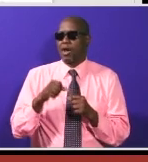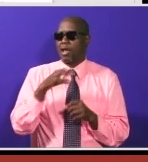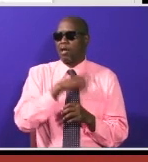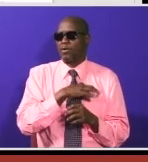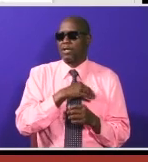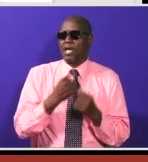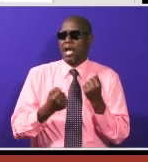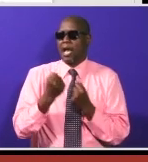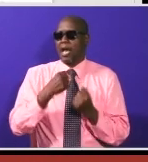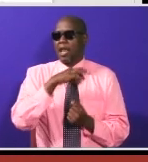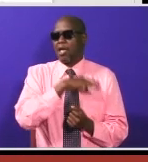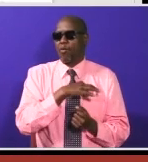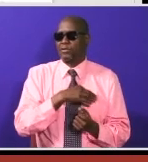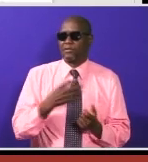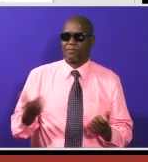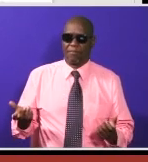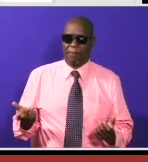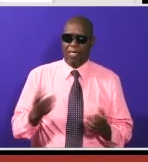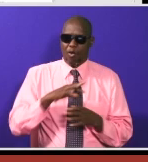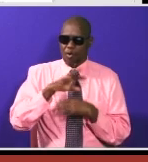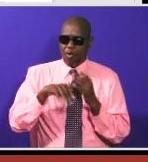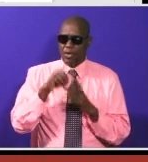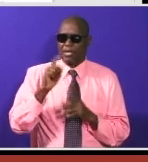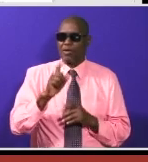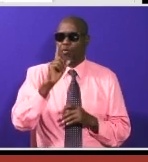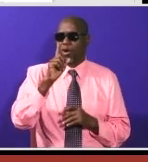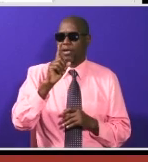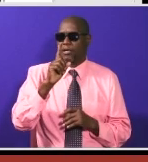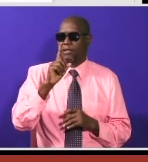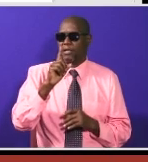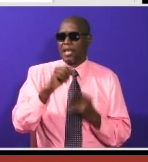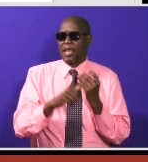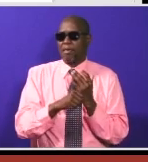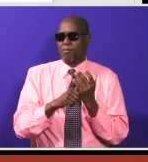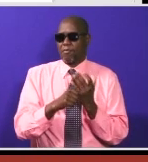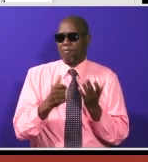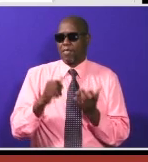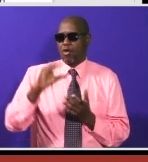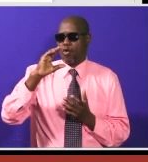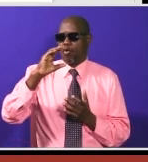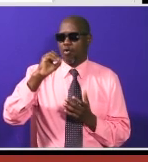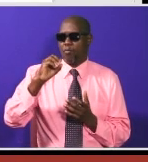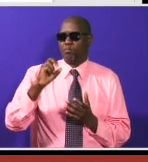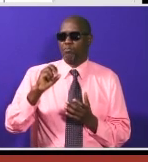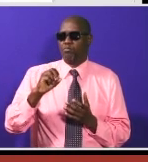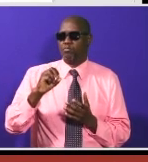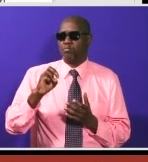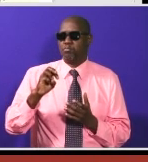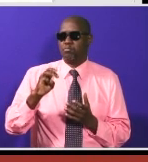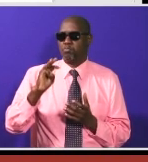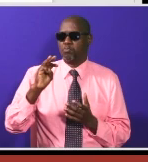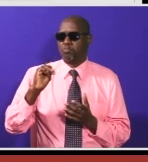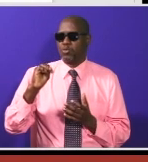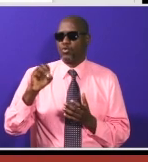allowance. All those, they just need one name called commuter. So we need to consolidate them and have one